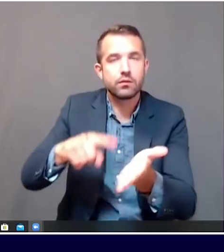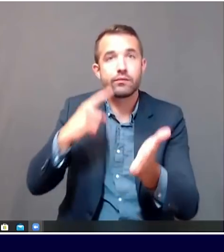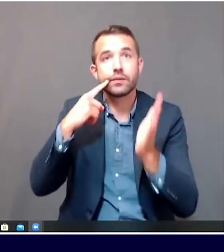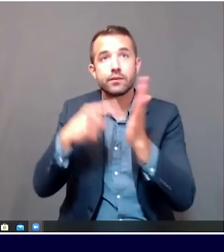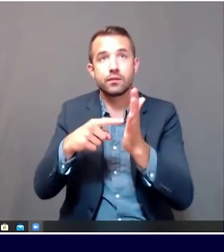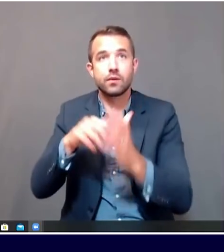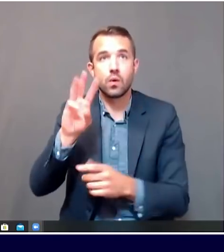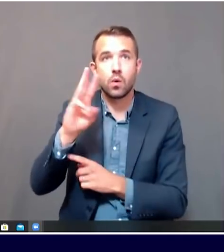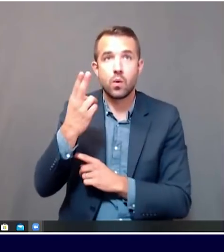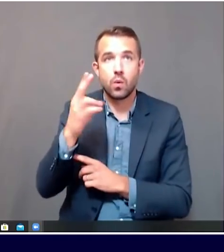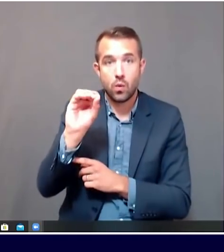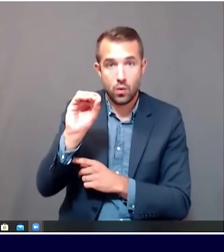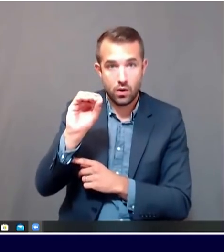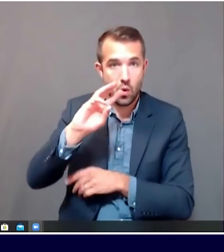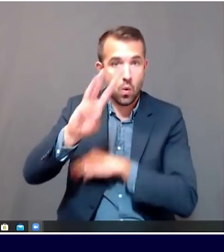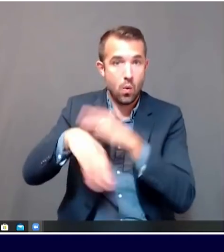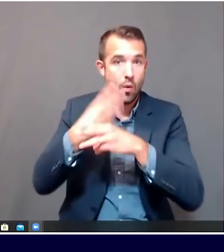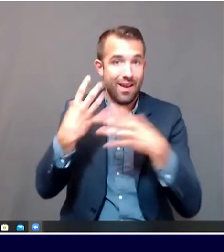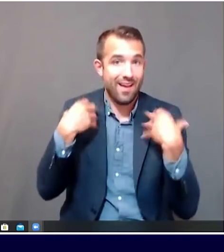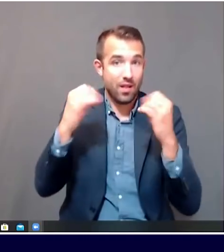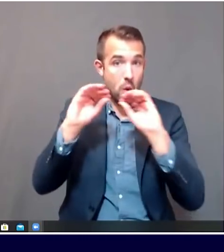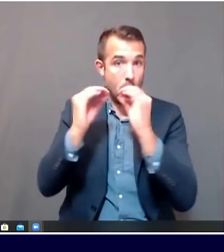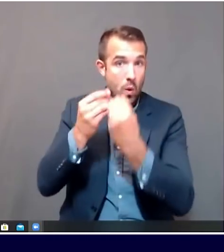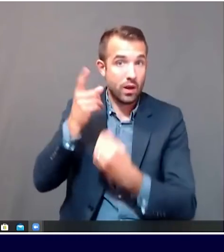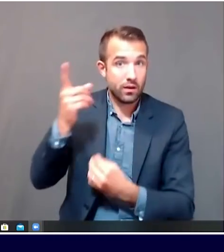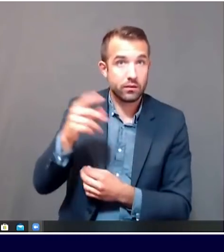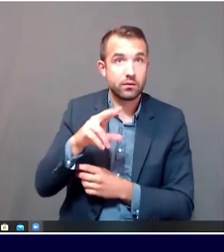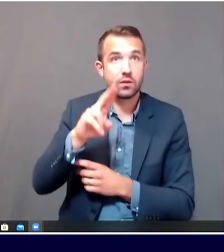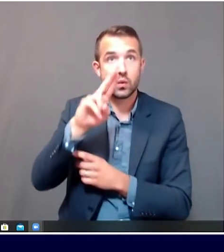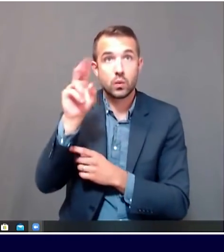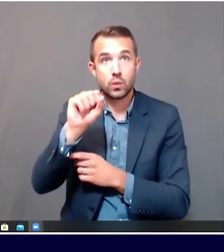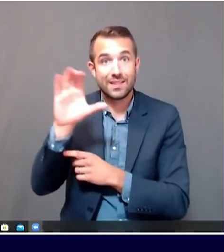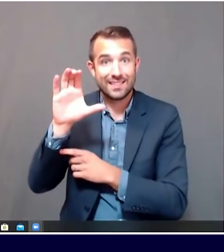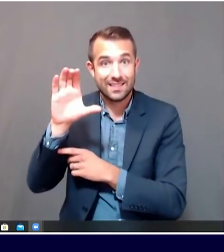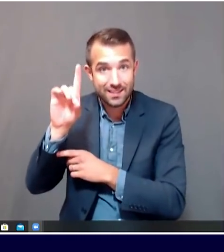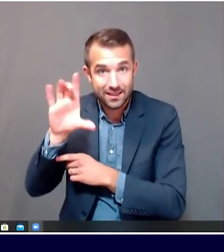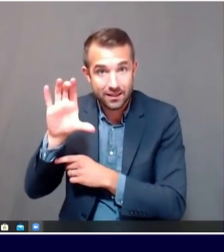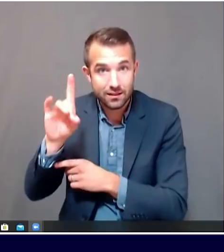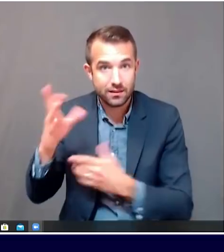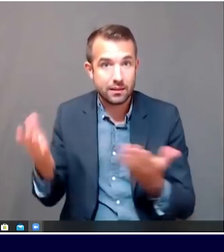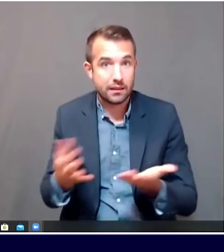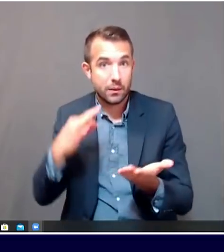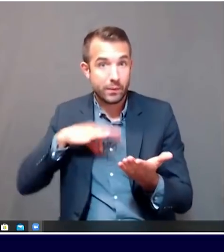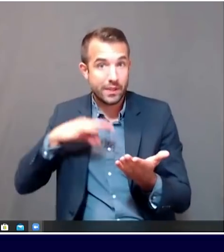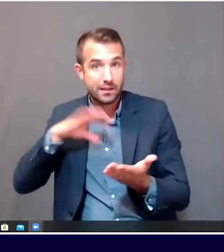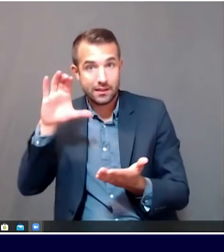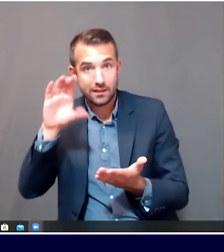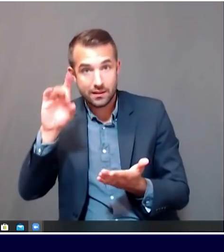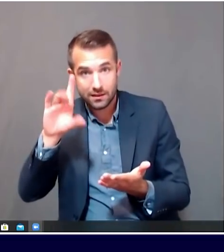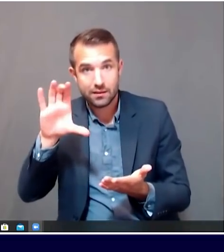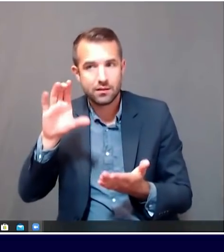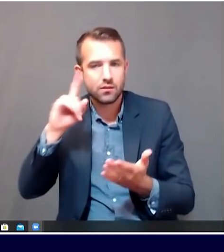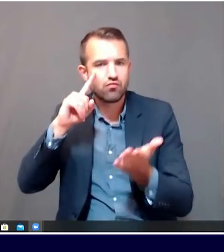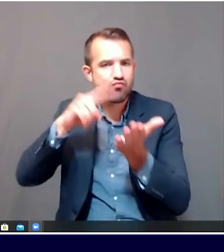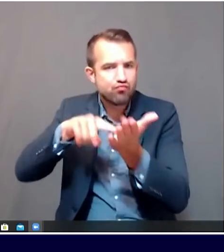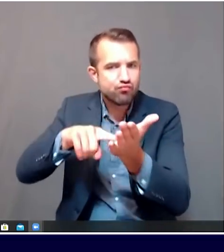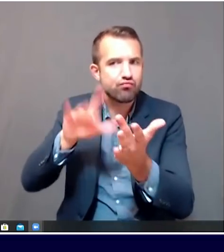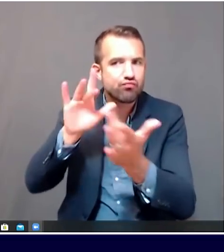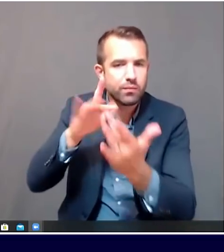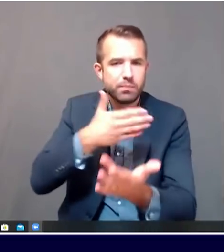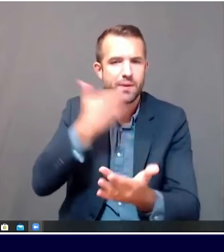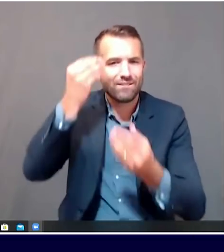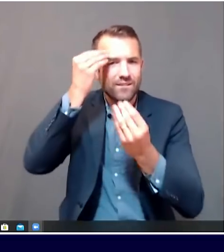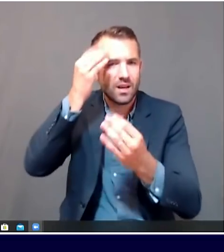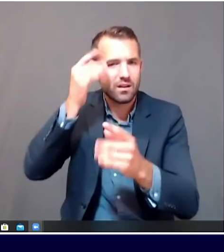Organization, the US CDC, and the Maine CDC for up-to-date, timely, and accurate information about